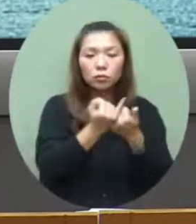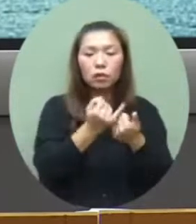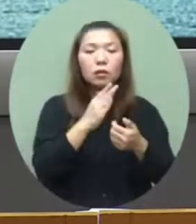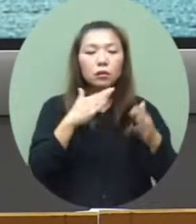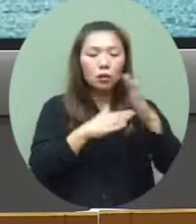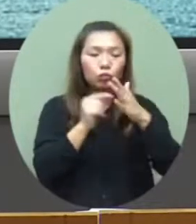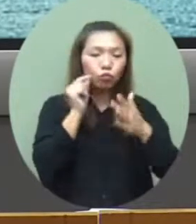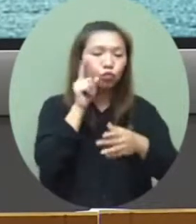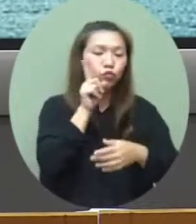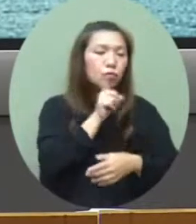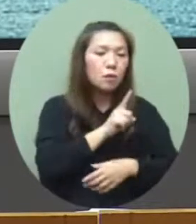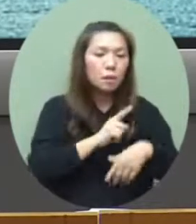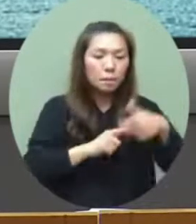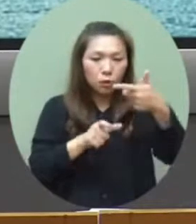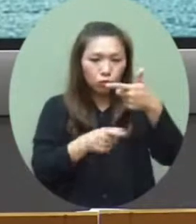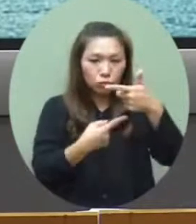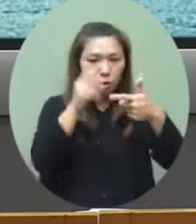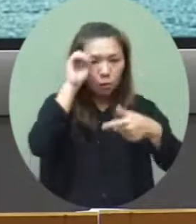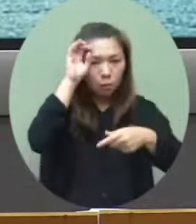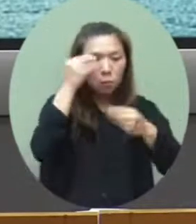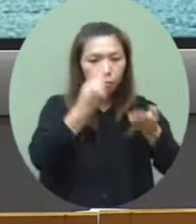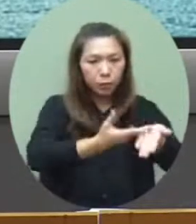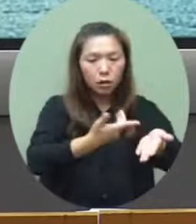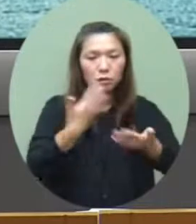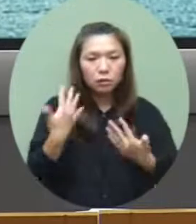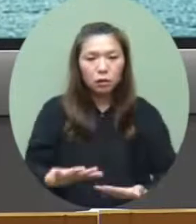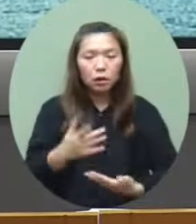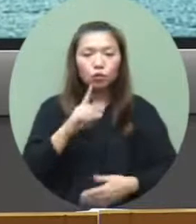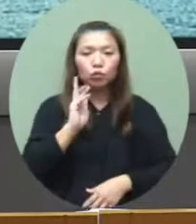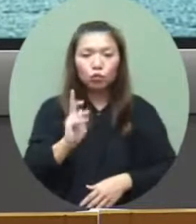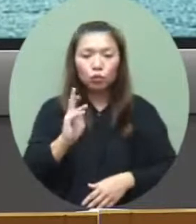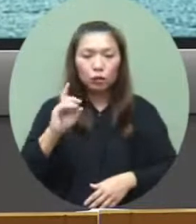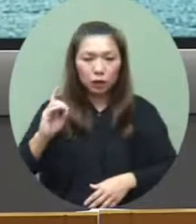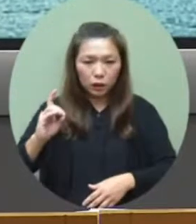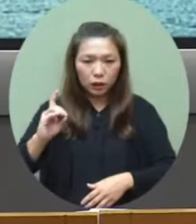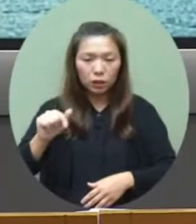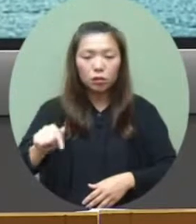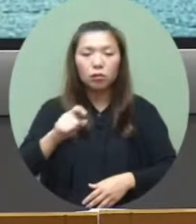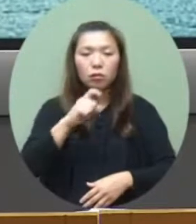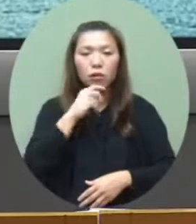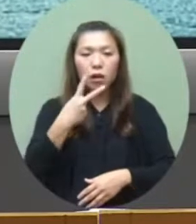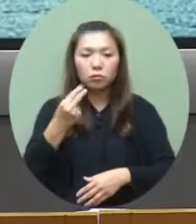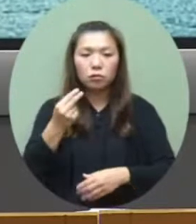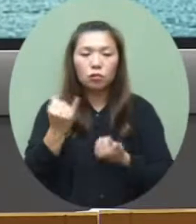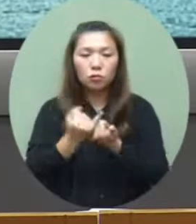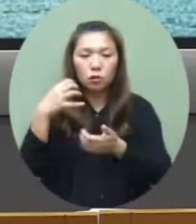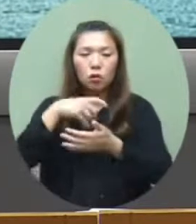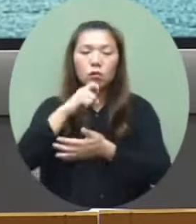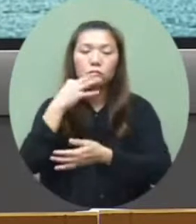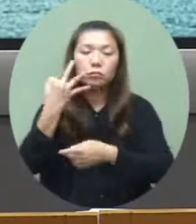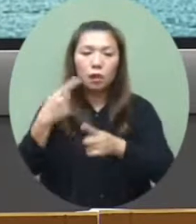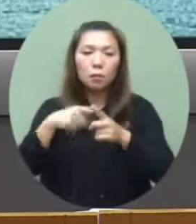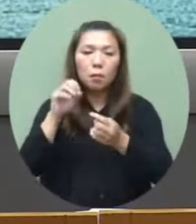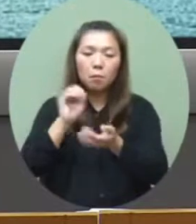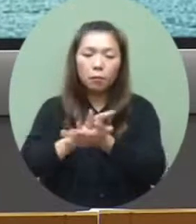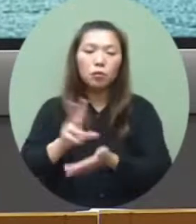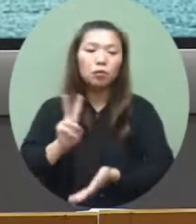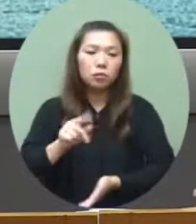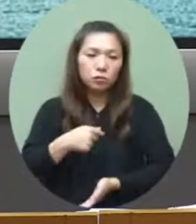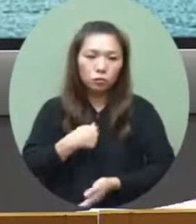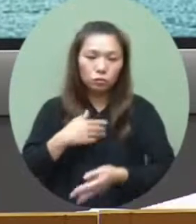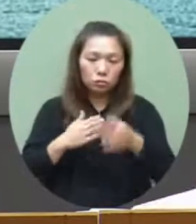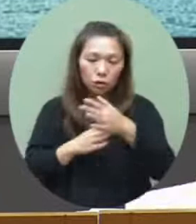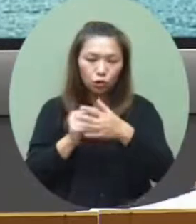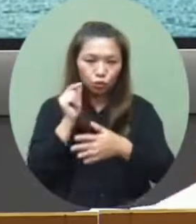30 students suspended for 1 week, as advised on August 1st. And Zhongdi